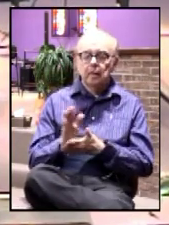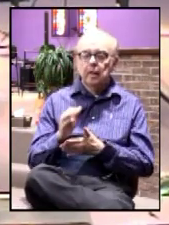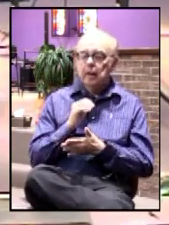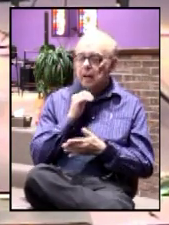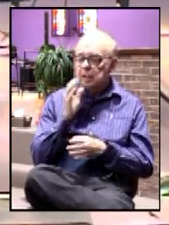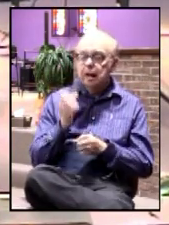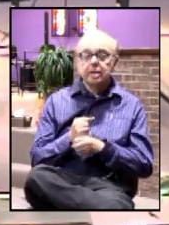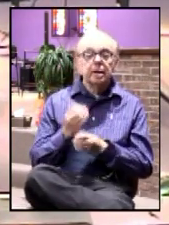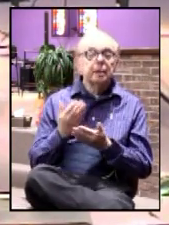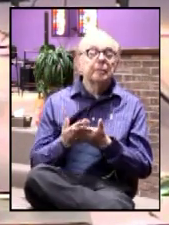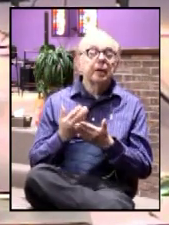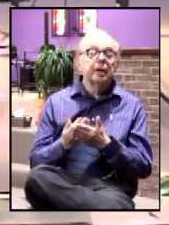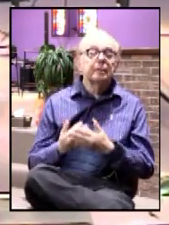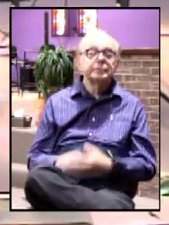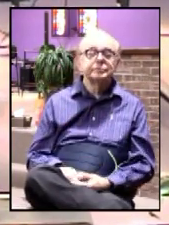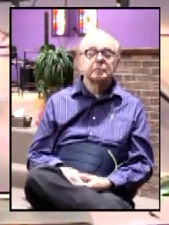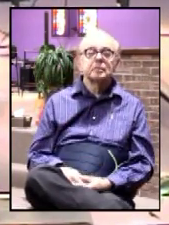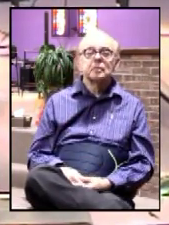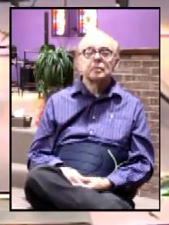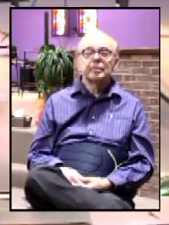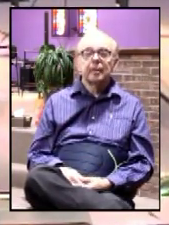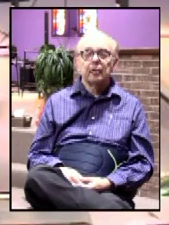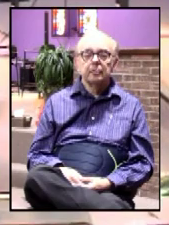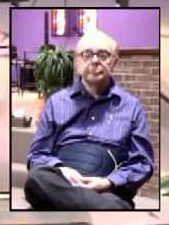and not take any money.